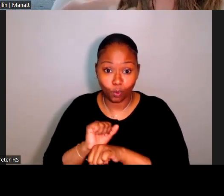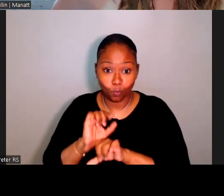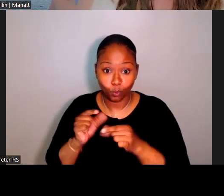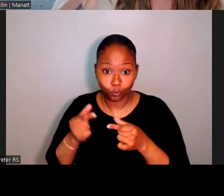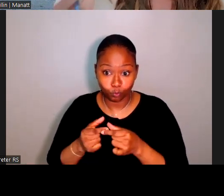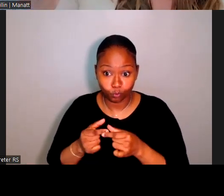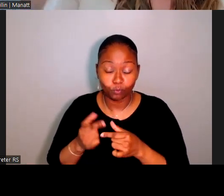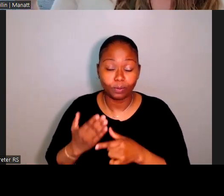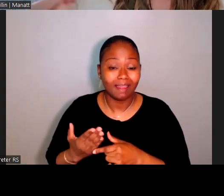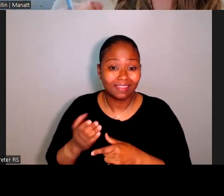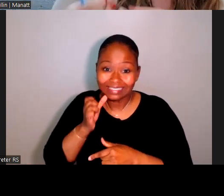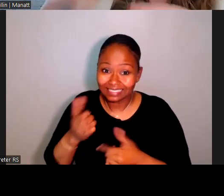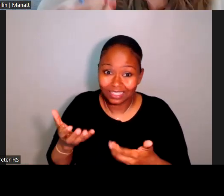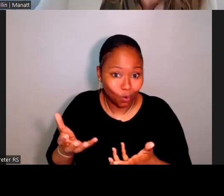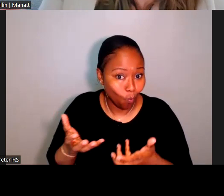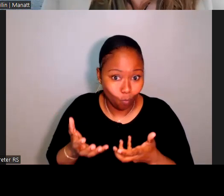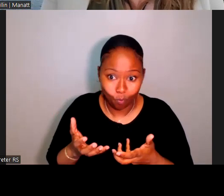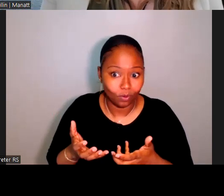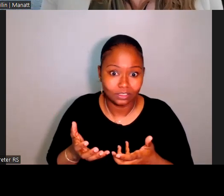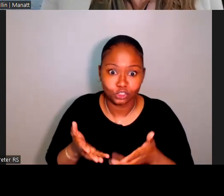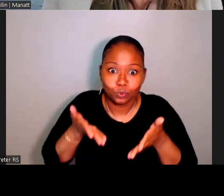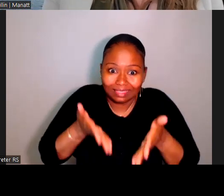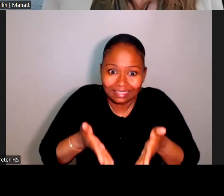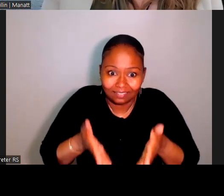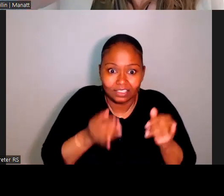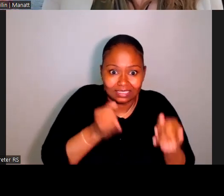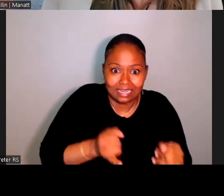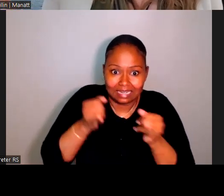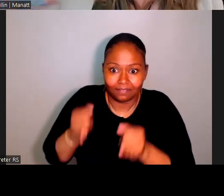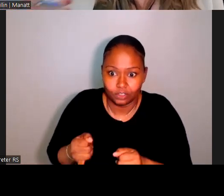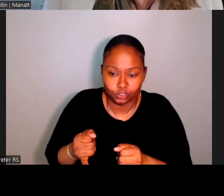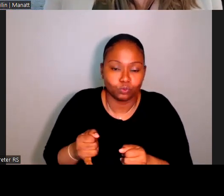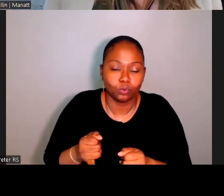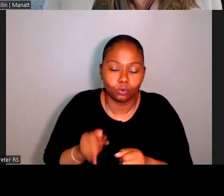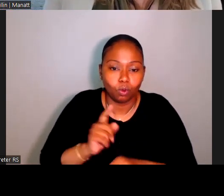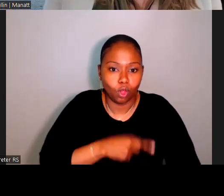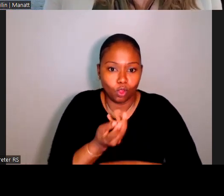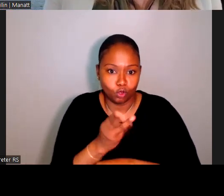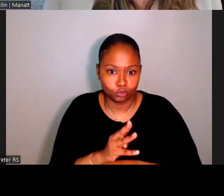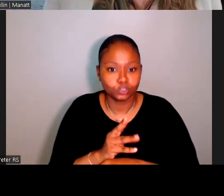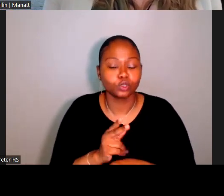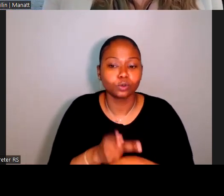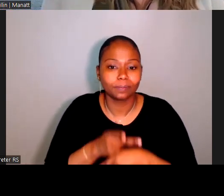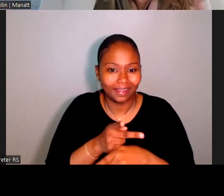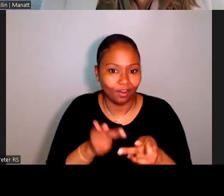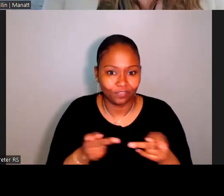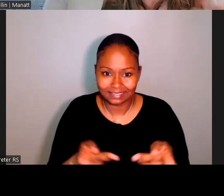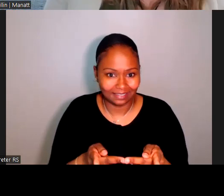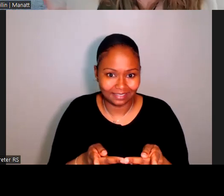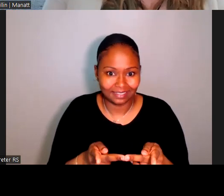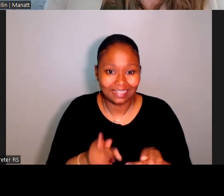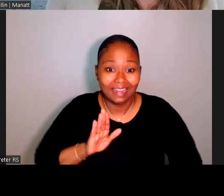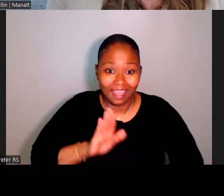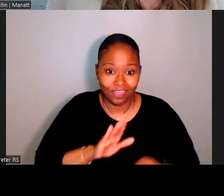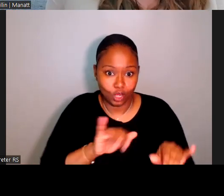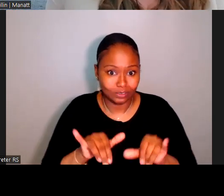the work group did not want to leave it to individual long-term care facilities to determine what the standards should be in their facility, because we'd see a